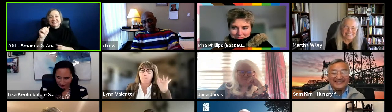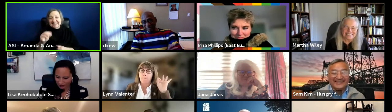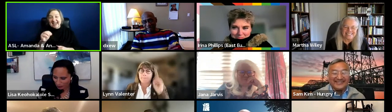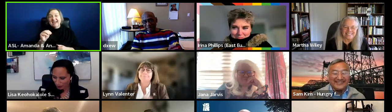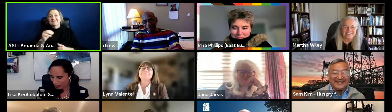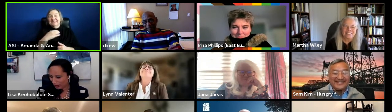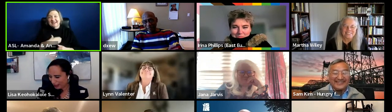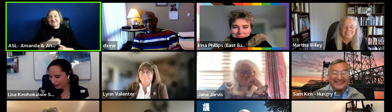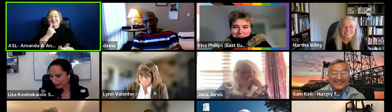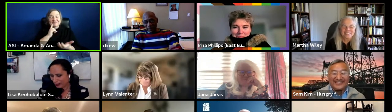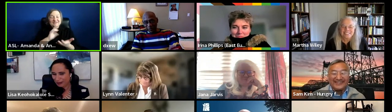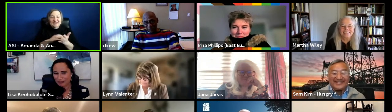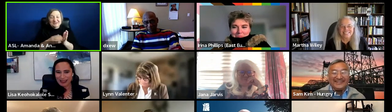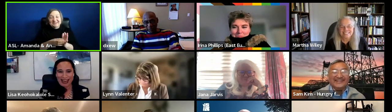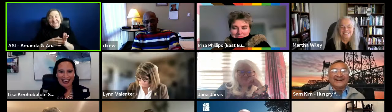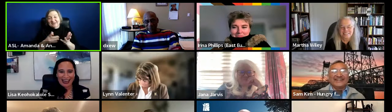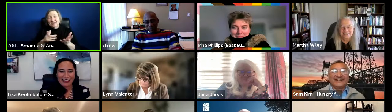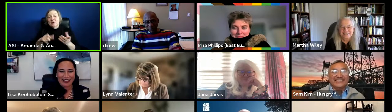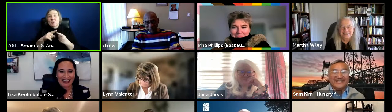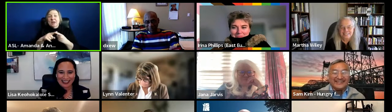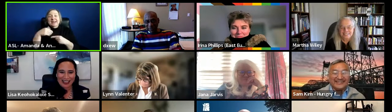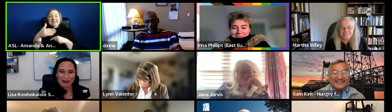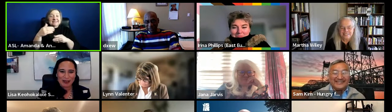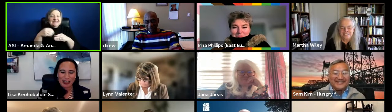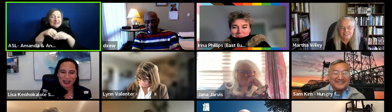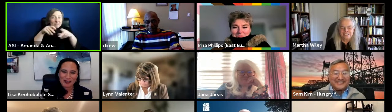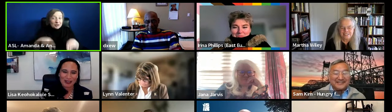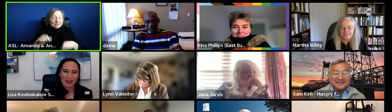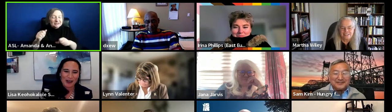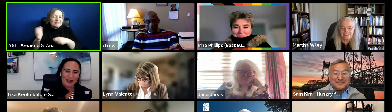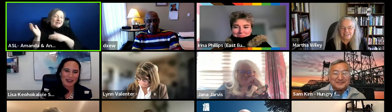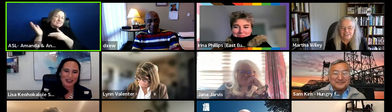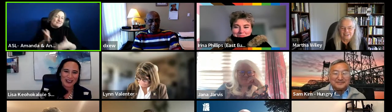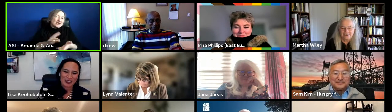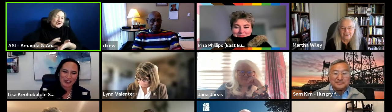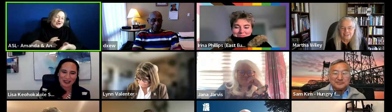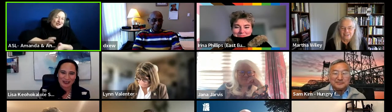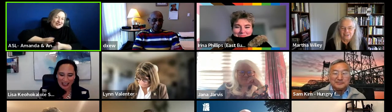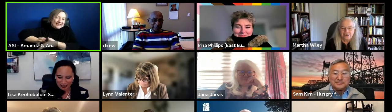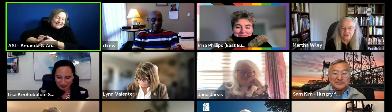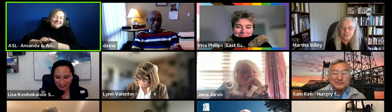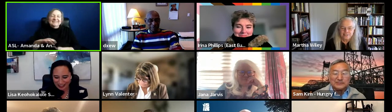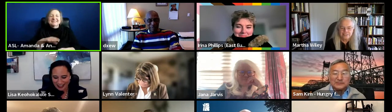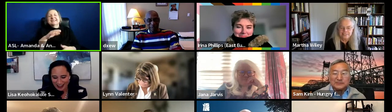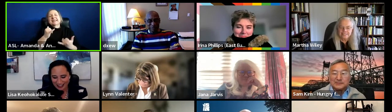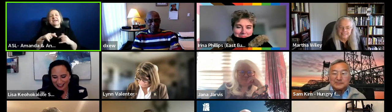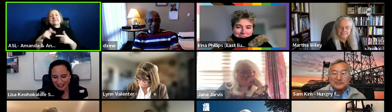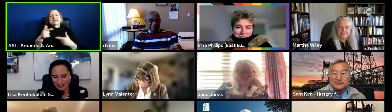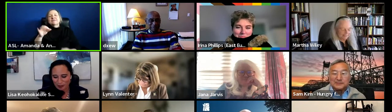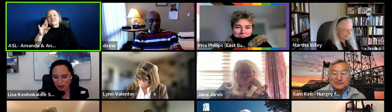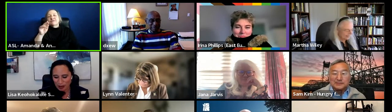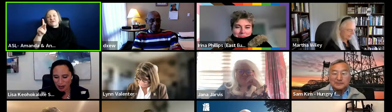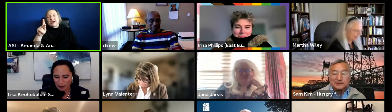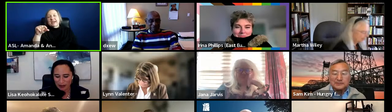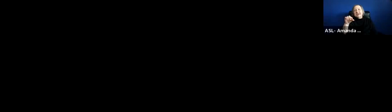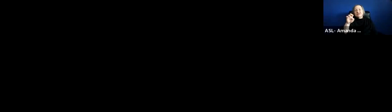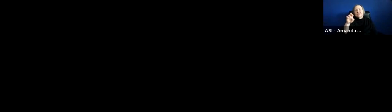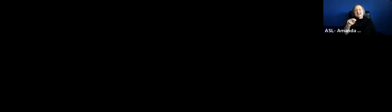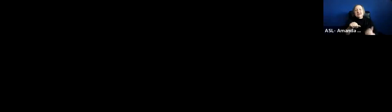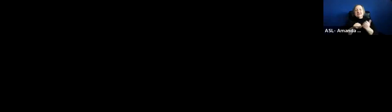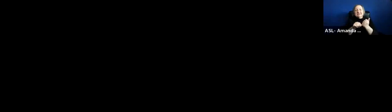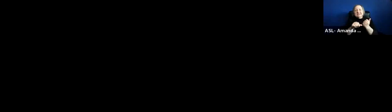in-person, you can bring cookies. So with that, I think it's time to transfer over to Frank Green, our Assistant